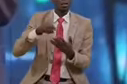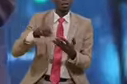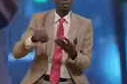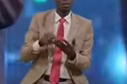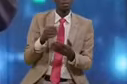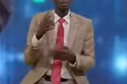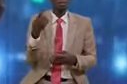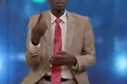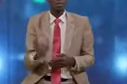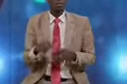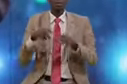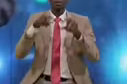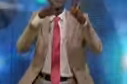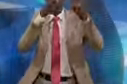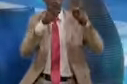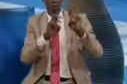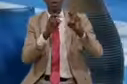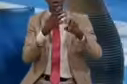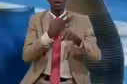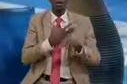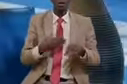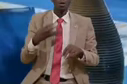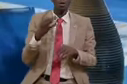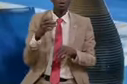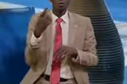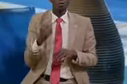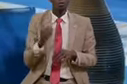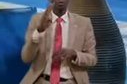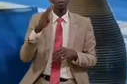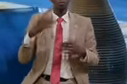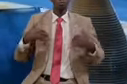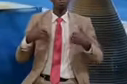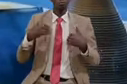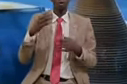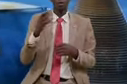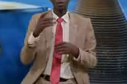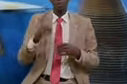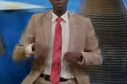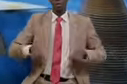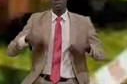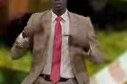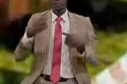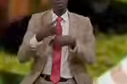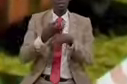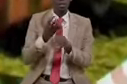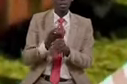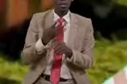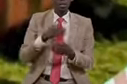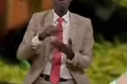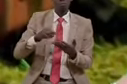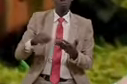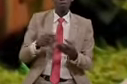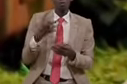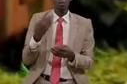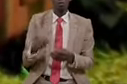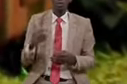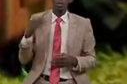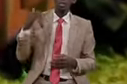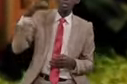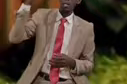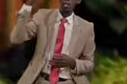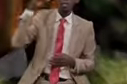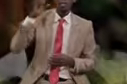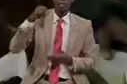throne and of the four beasts, the living creatures, and in the midst of the elders, stood